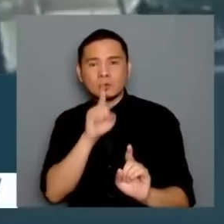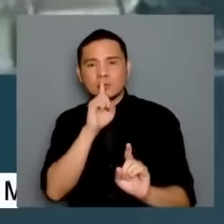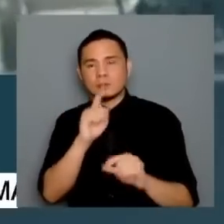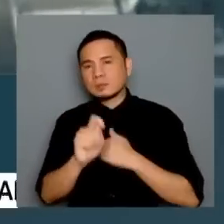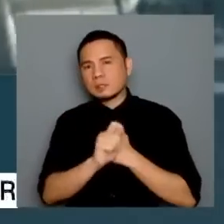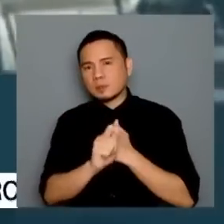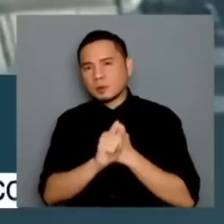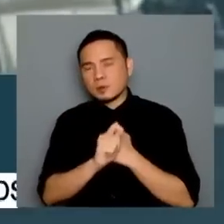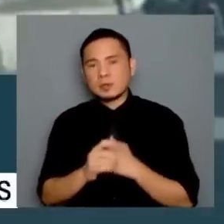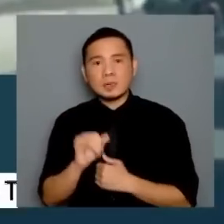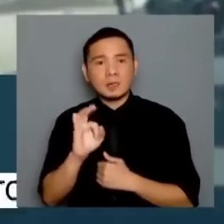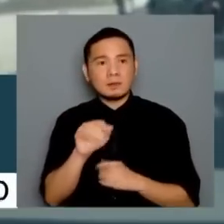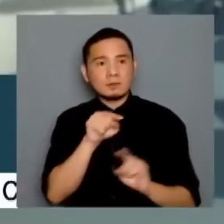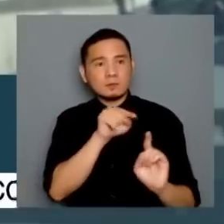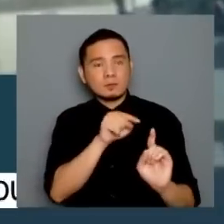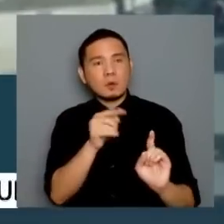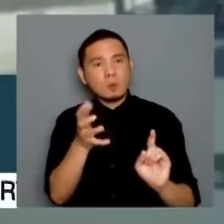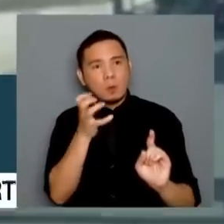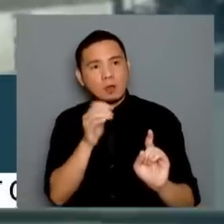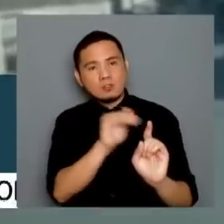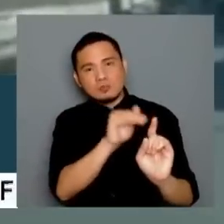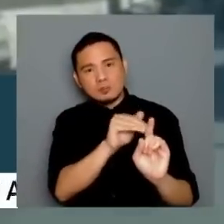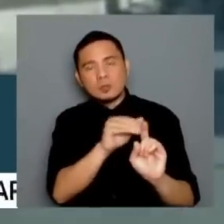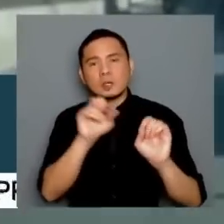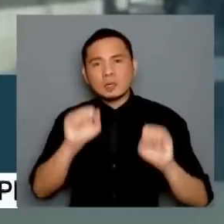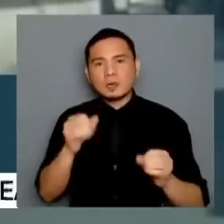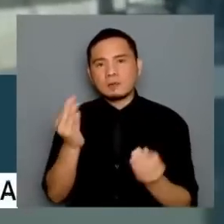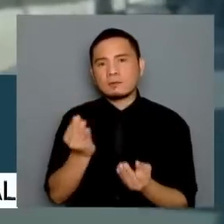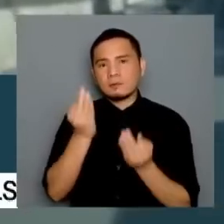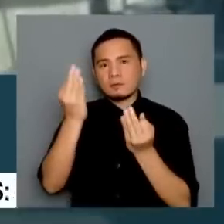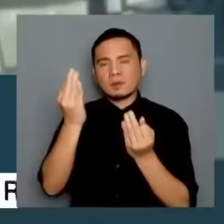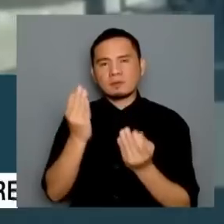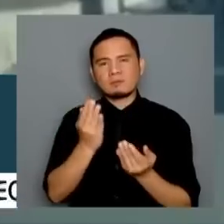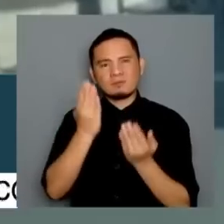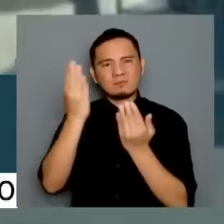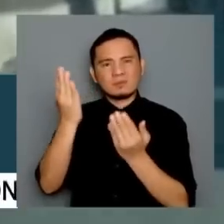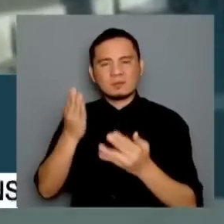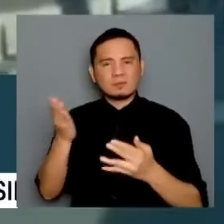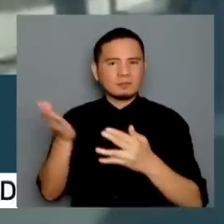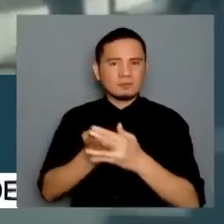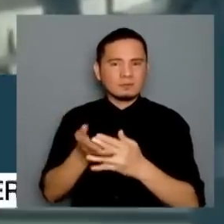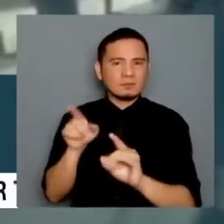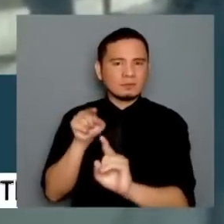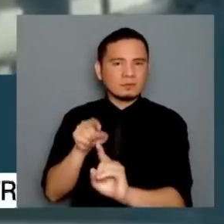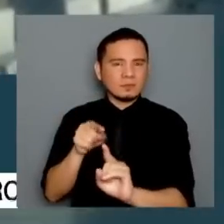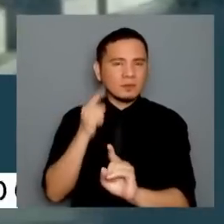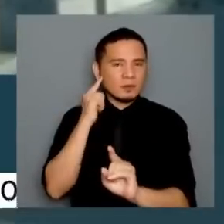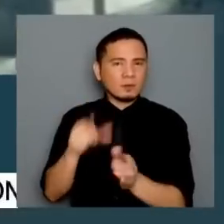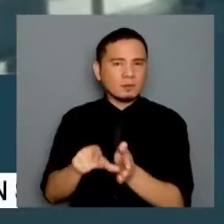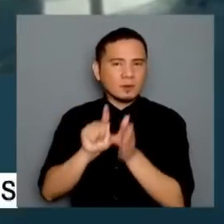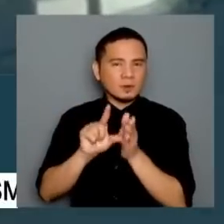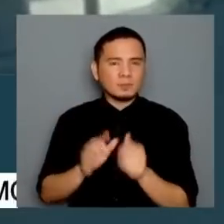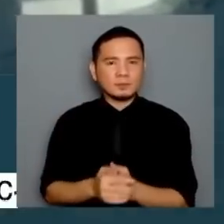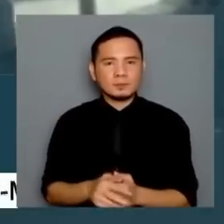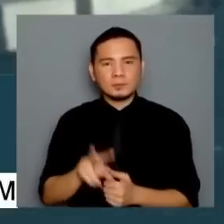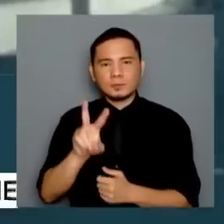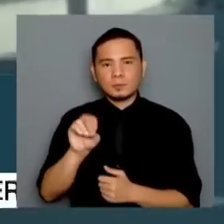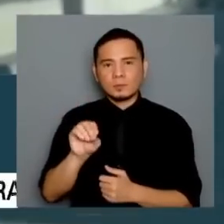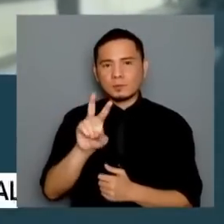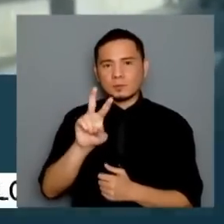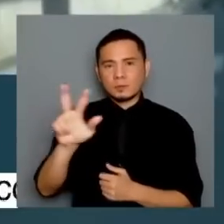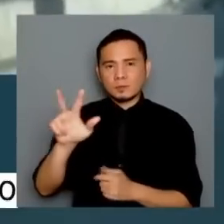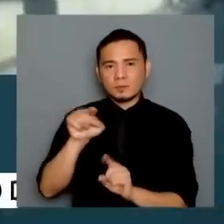want to question the approved rates may file an appeal to review the toll. Next year, or 2023, the whole Cavitex C5